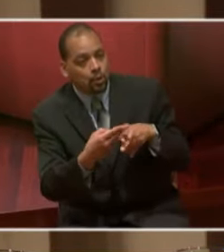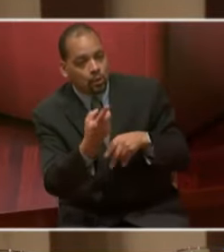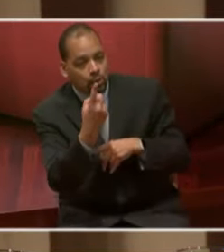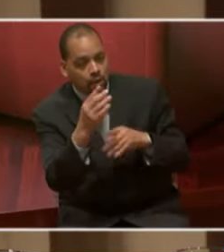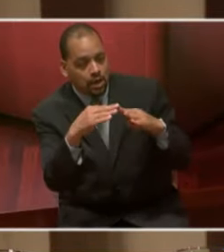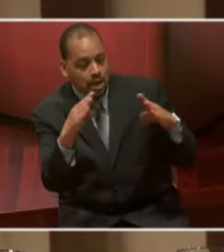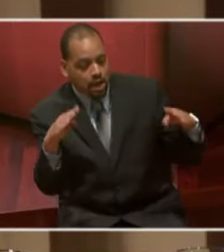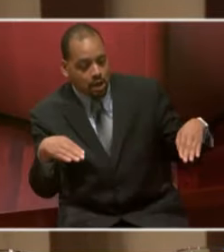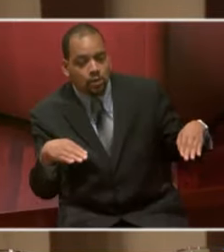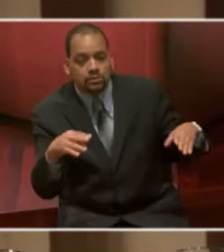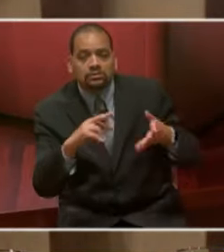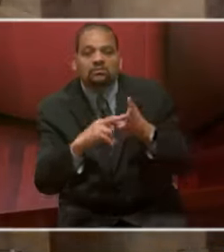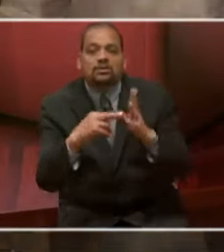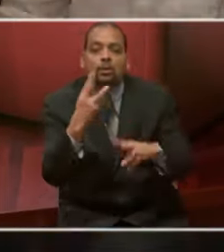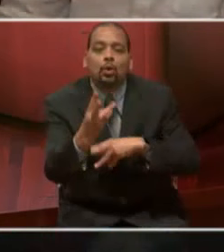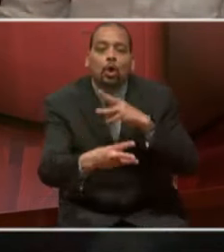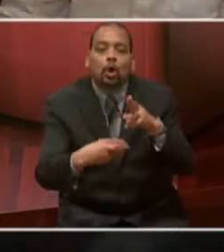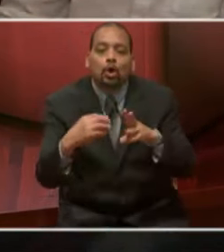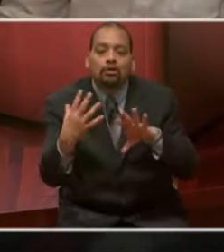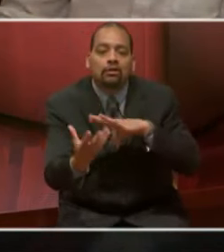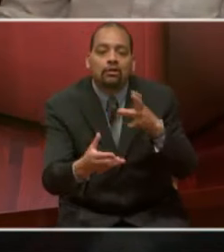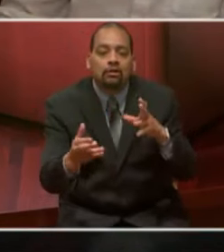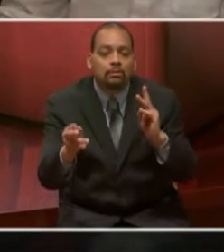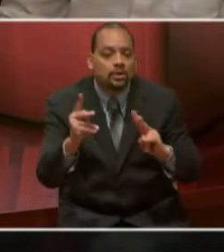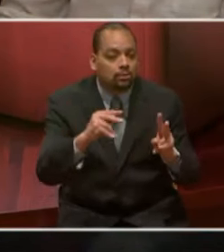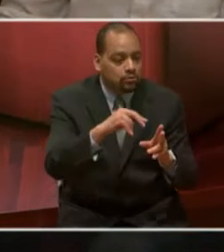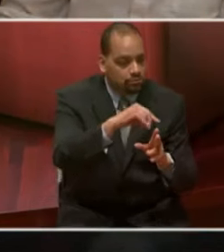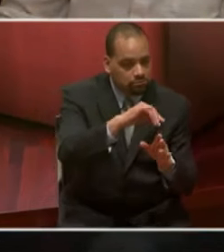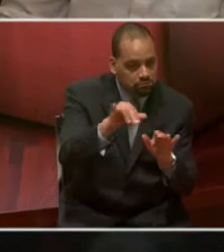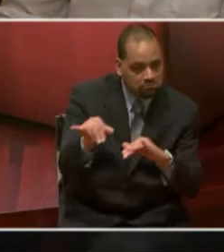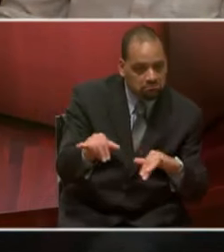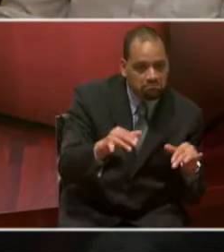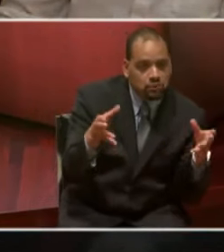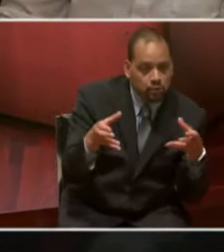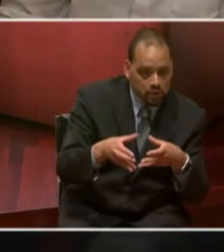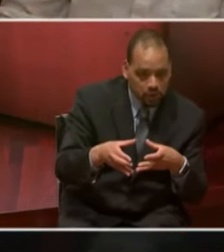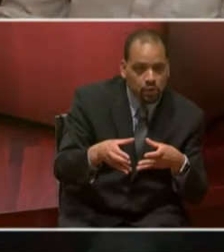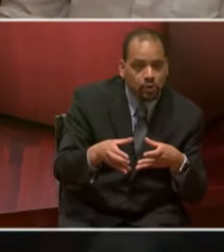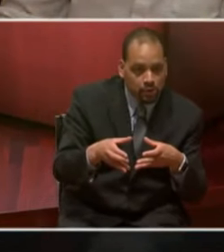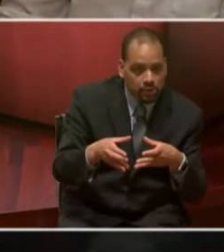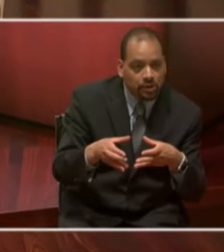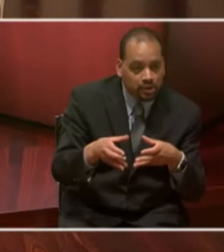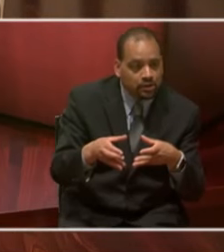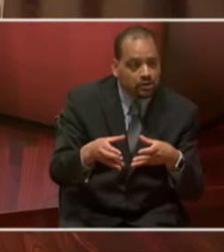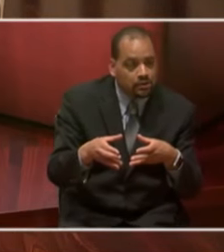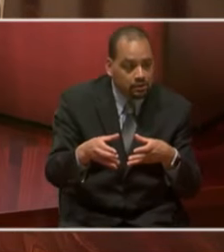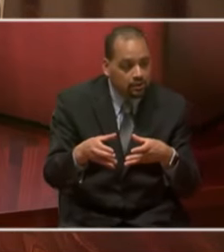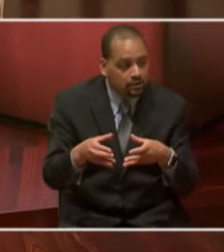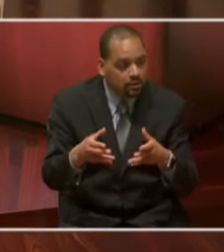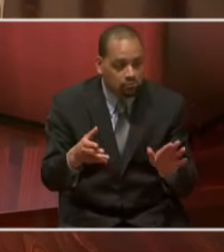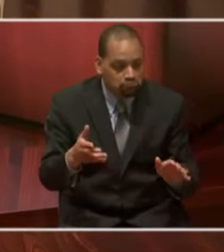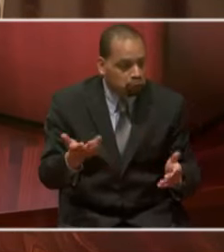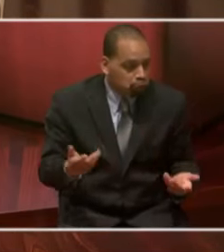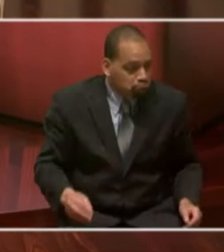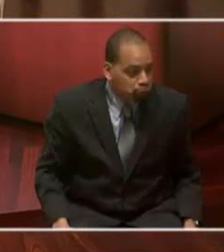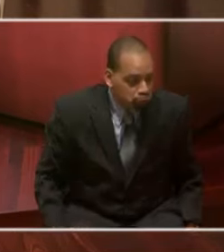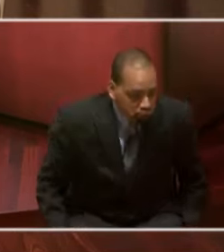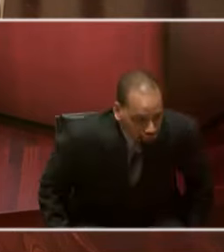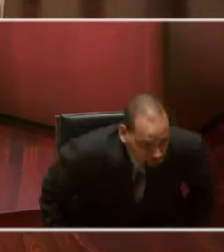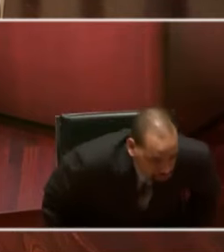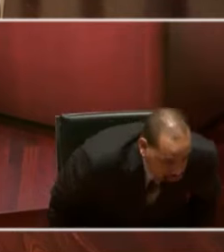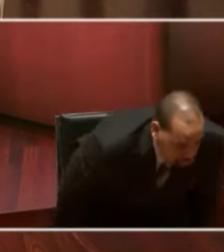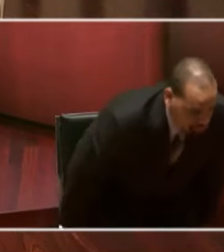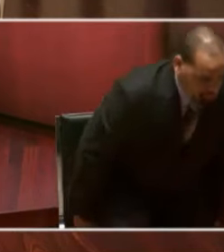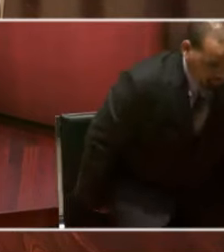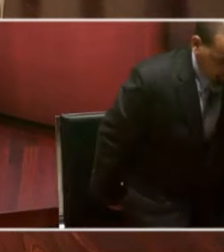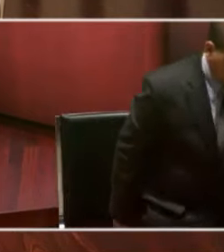the hometown of Mrs. Coretta Scott King, a little town called Marion, Alabama, about 35 miles from